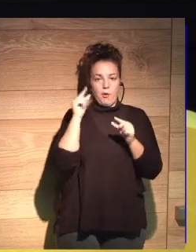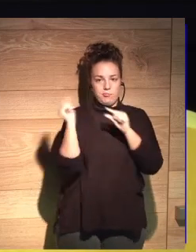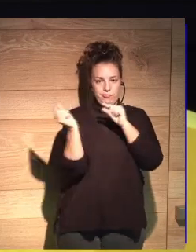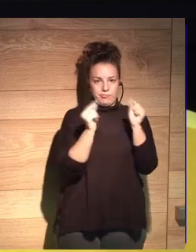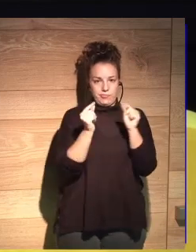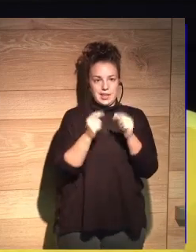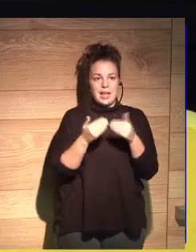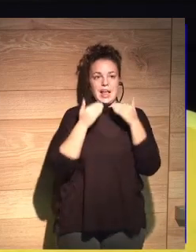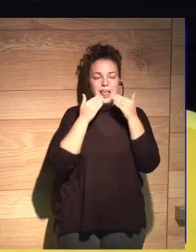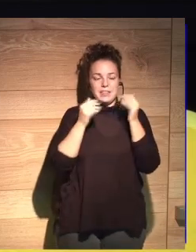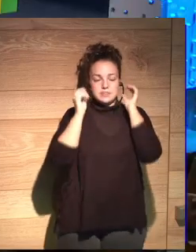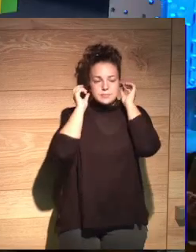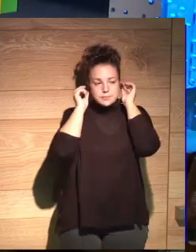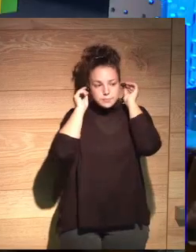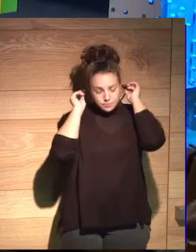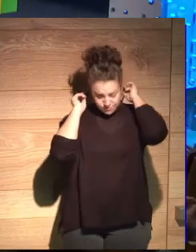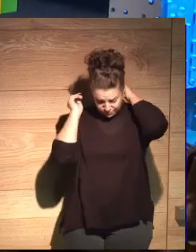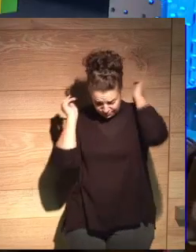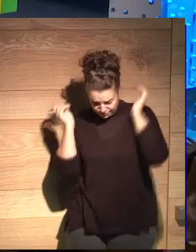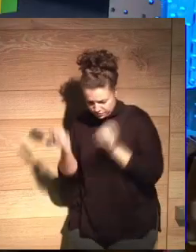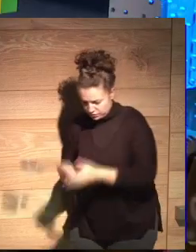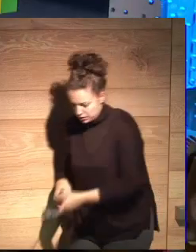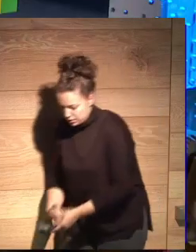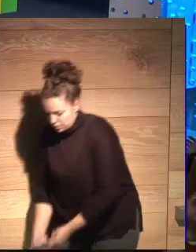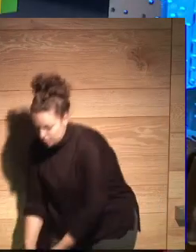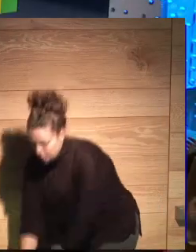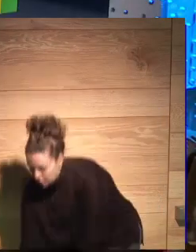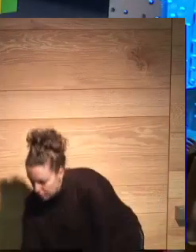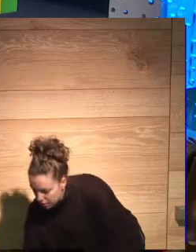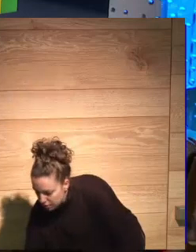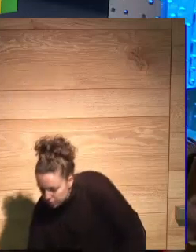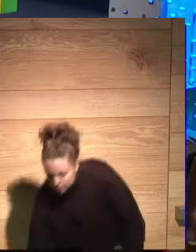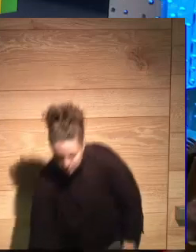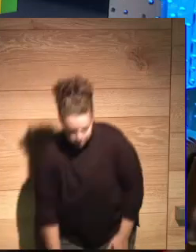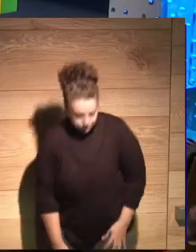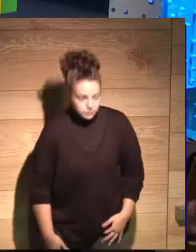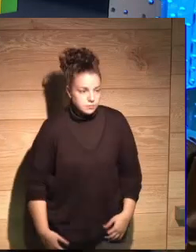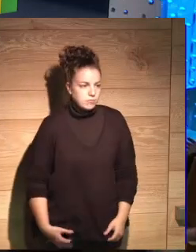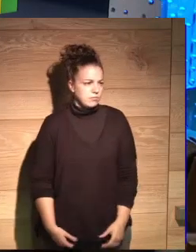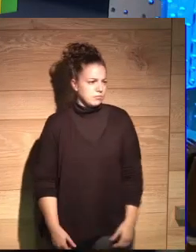Luis, who will be very interesting. So Juan Luis, you have the floor.